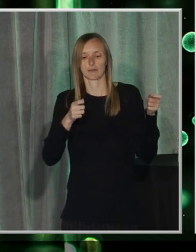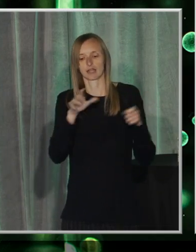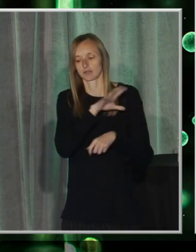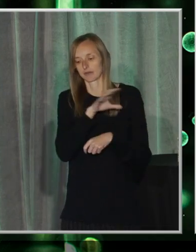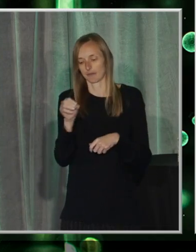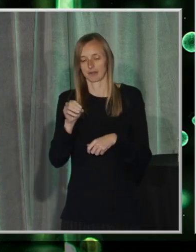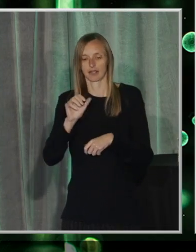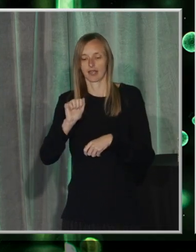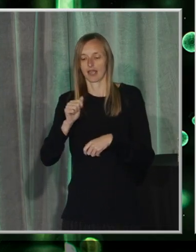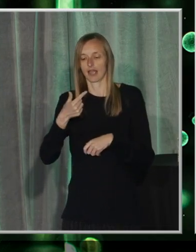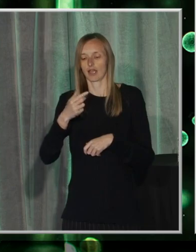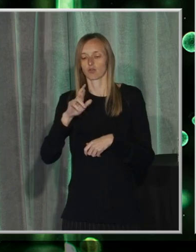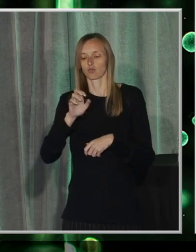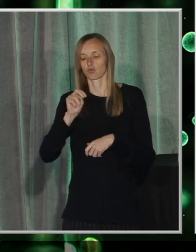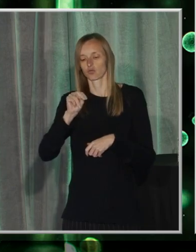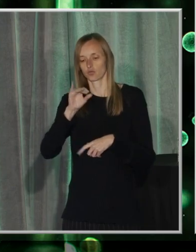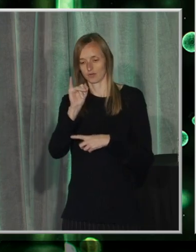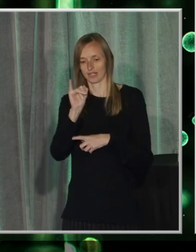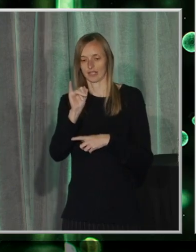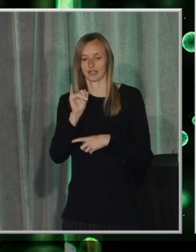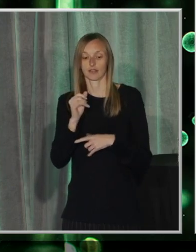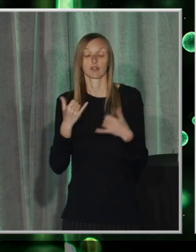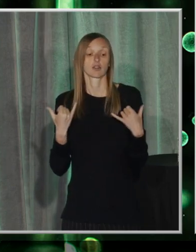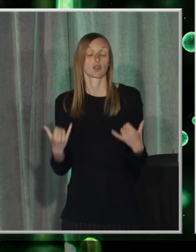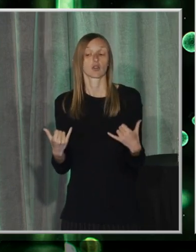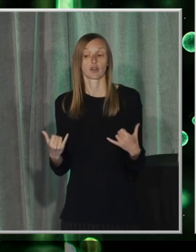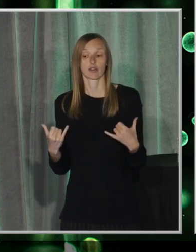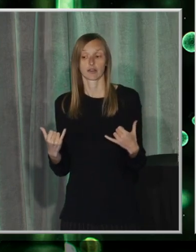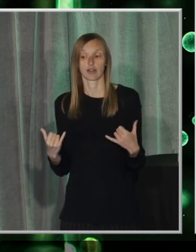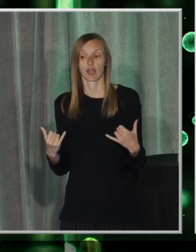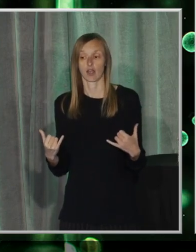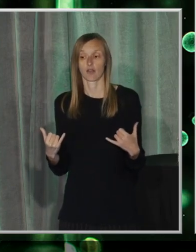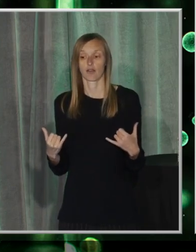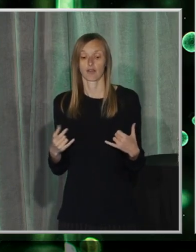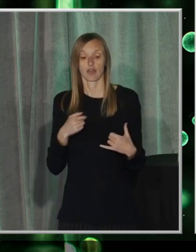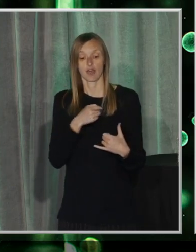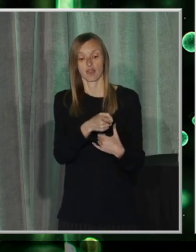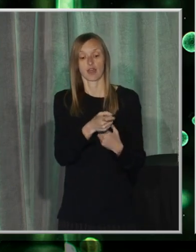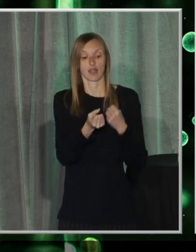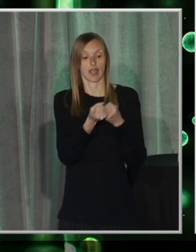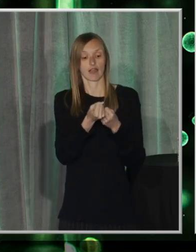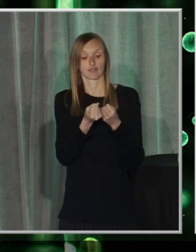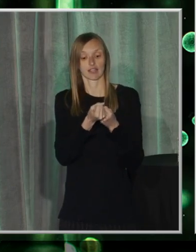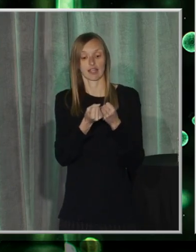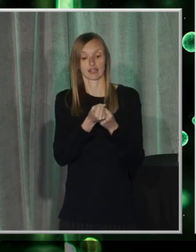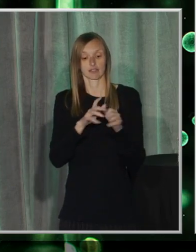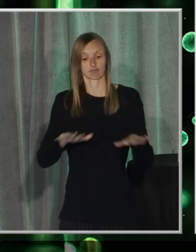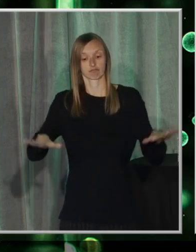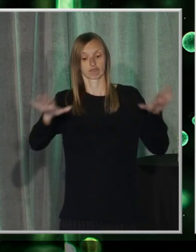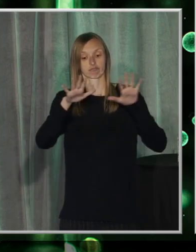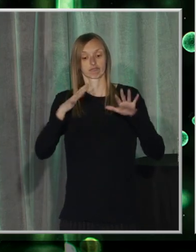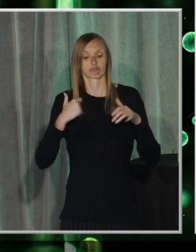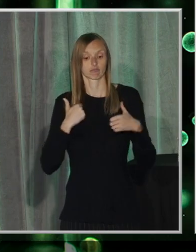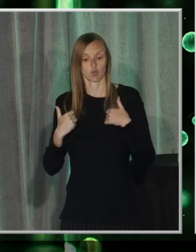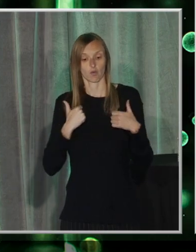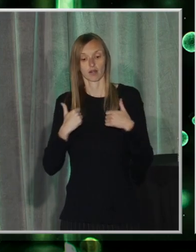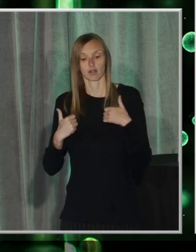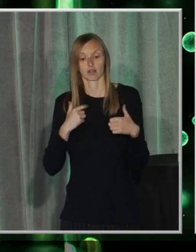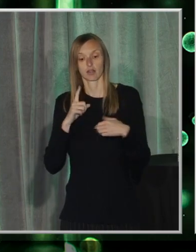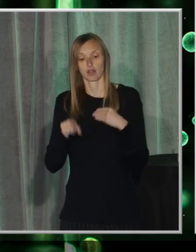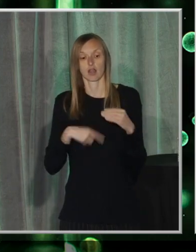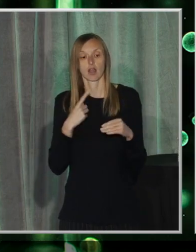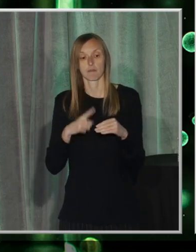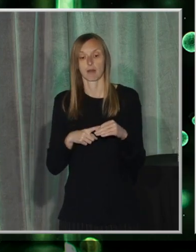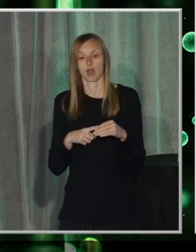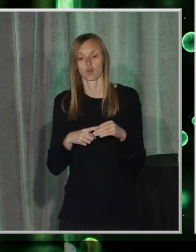Agruni. And I would say that they are currently advocating in the country